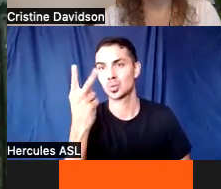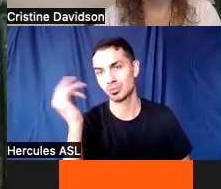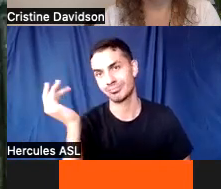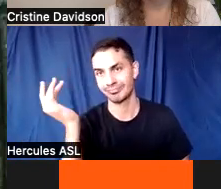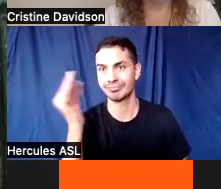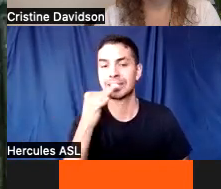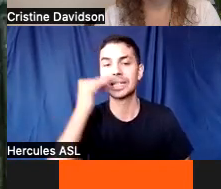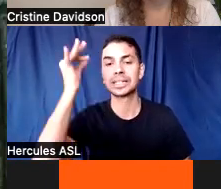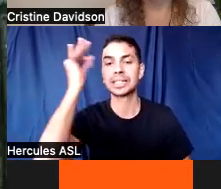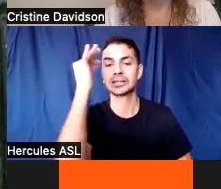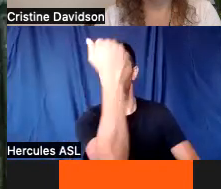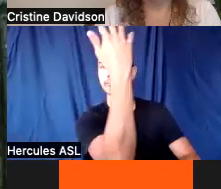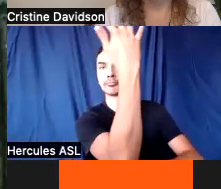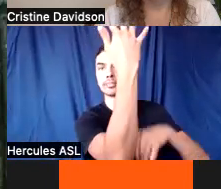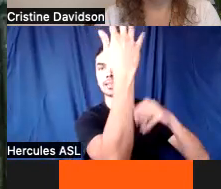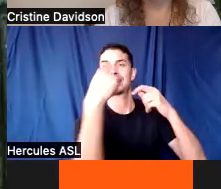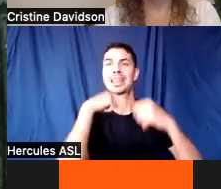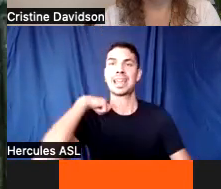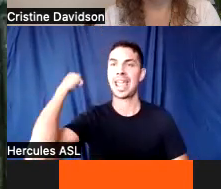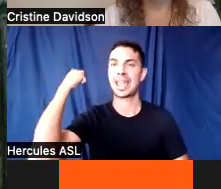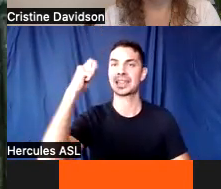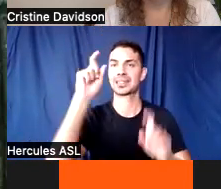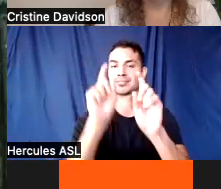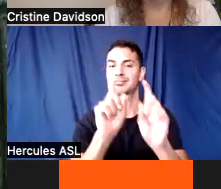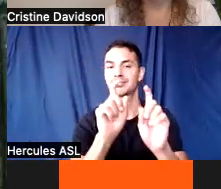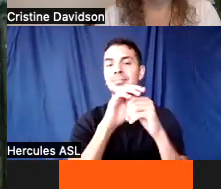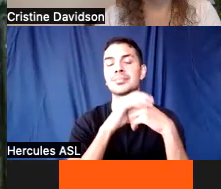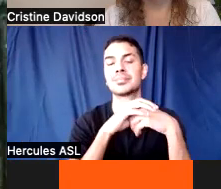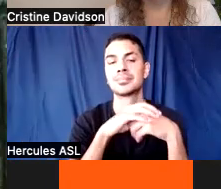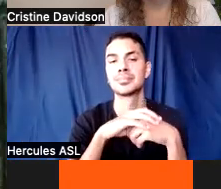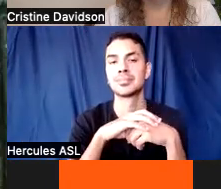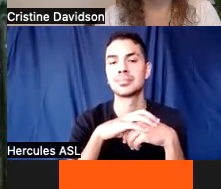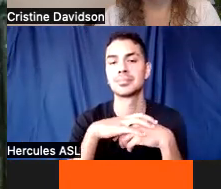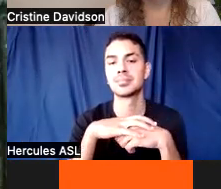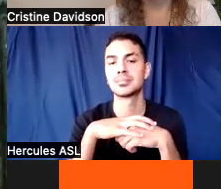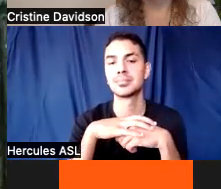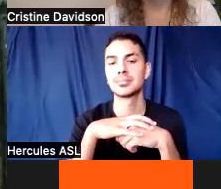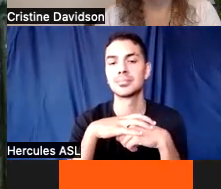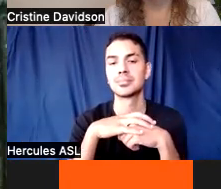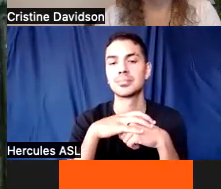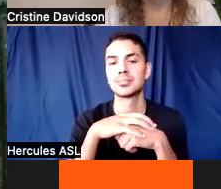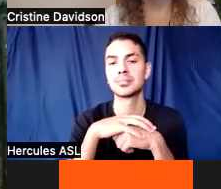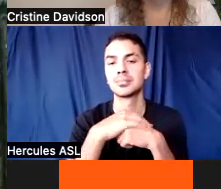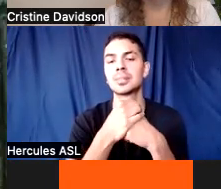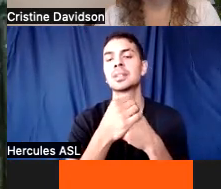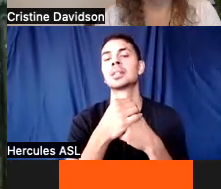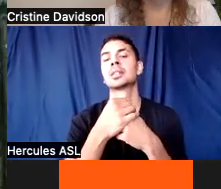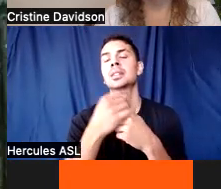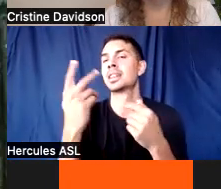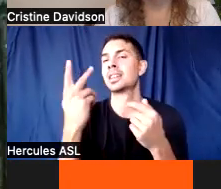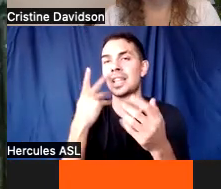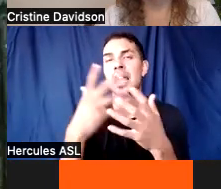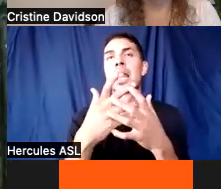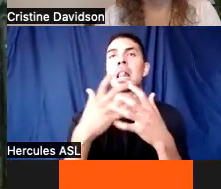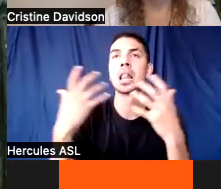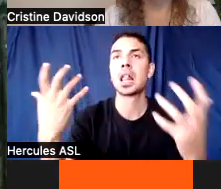And I asked him why, In a lot of Western lore, we have cowboys and Indians fighting it out, but the reality